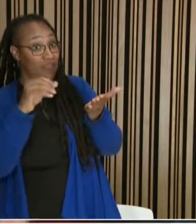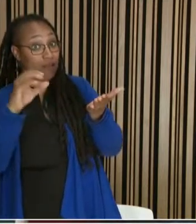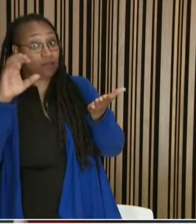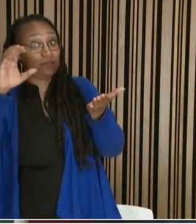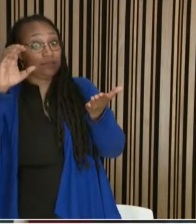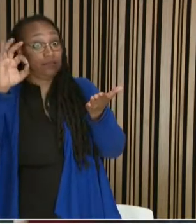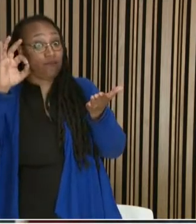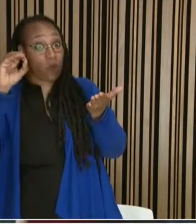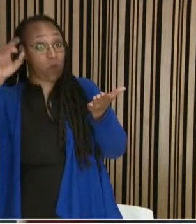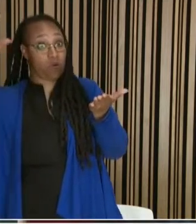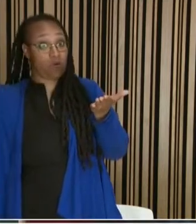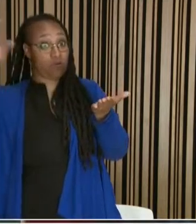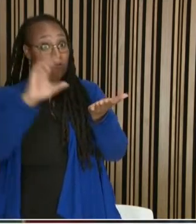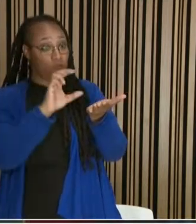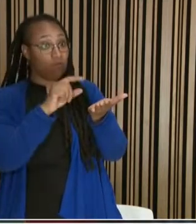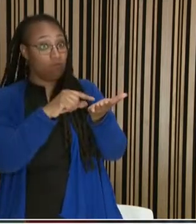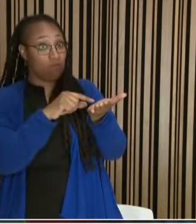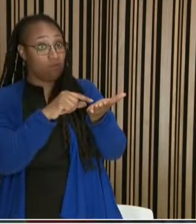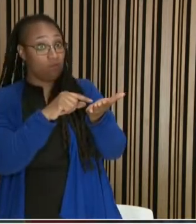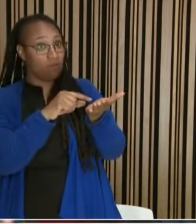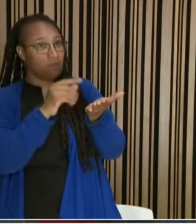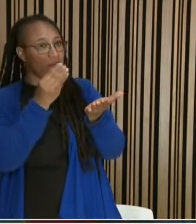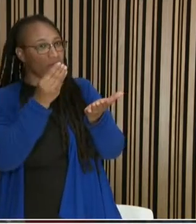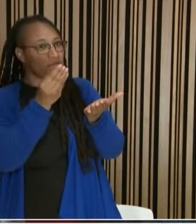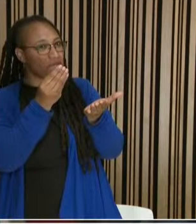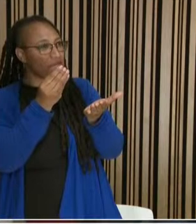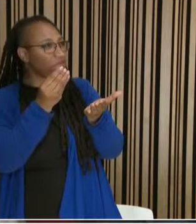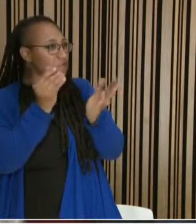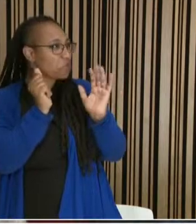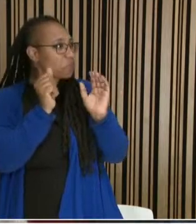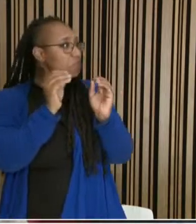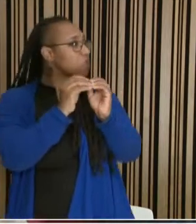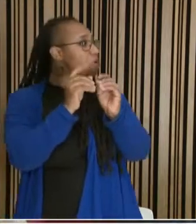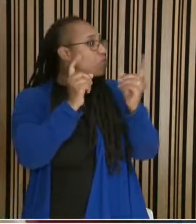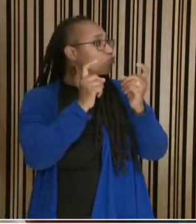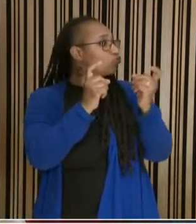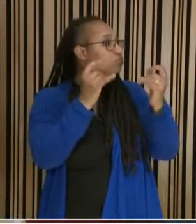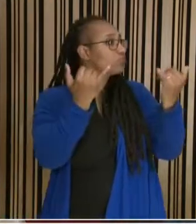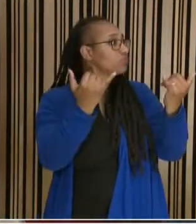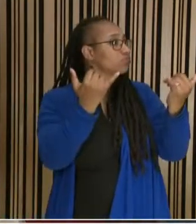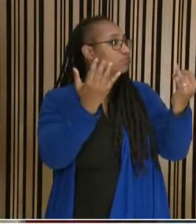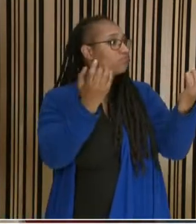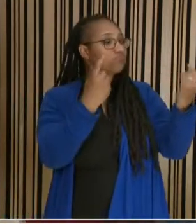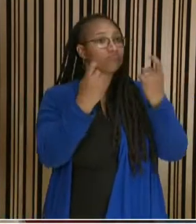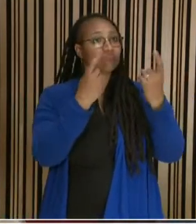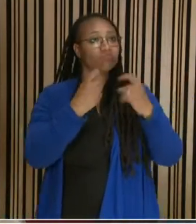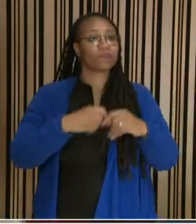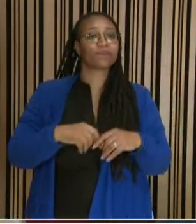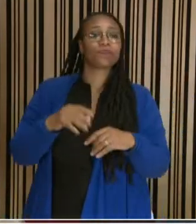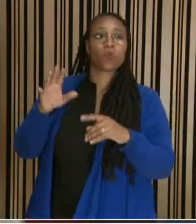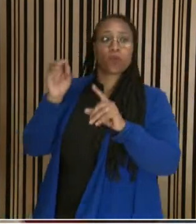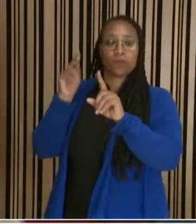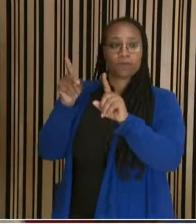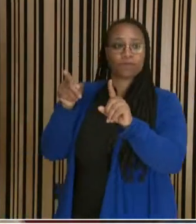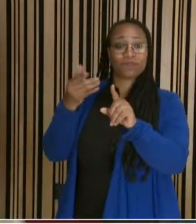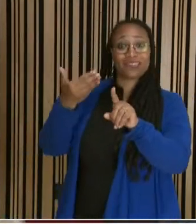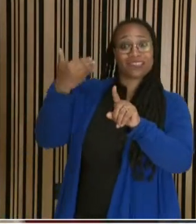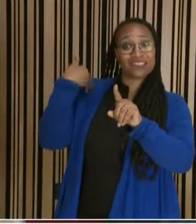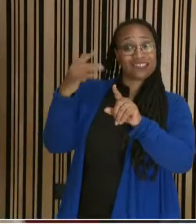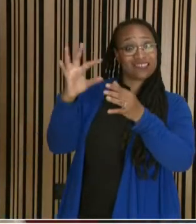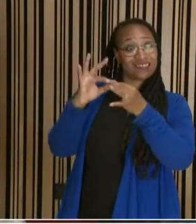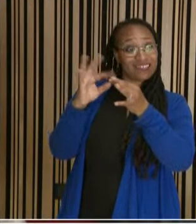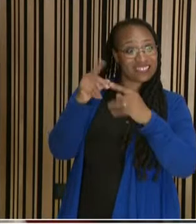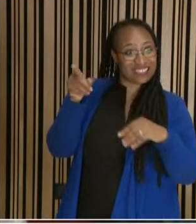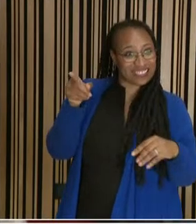we'll take a couple more. Okay. Yes, Mayor. So in the your previous presentation, you talked about